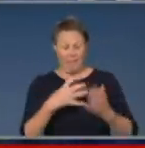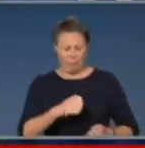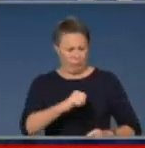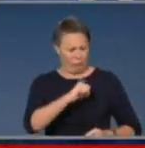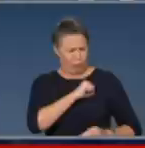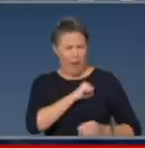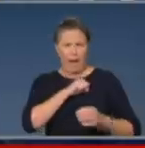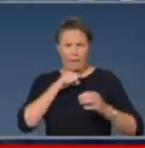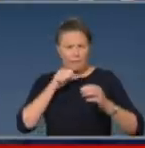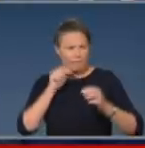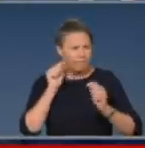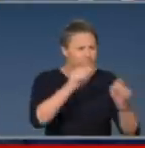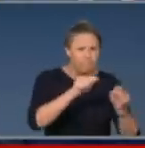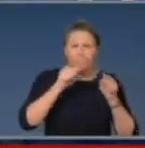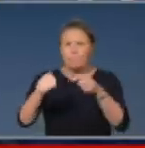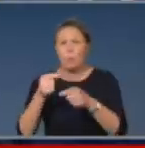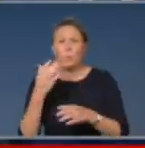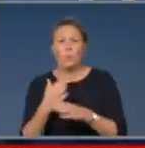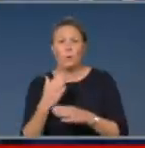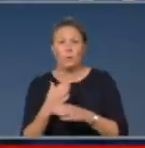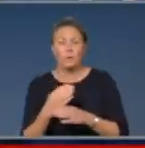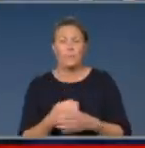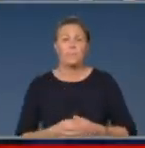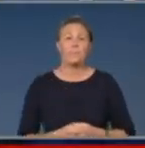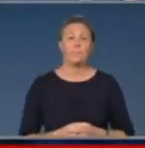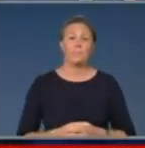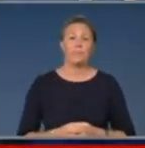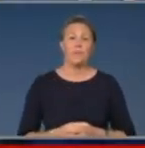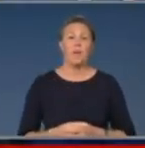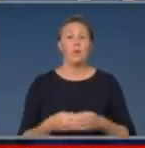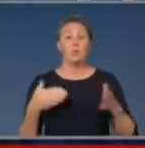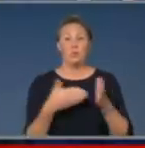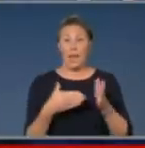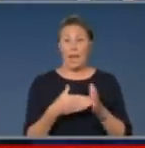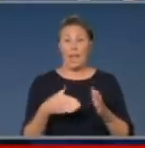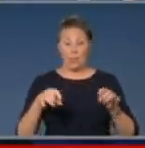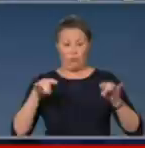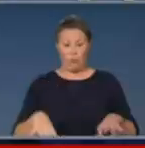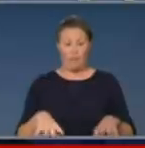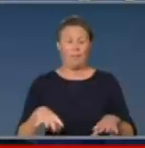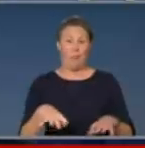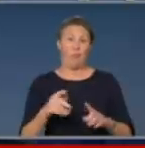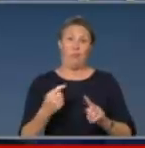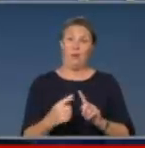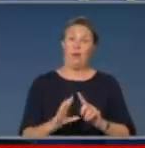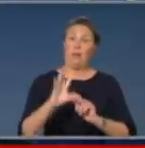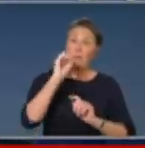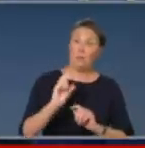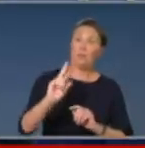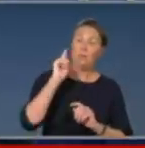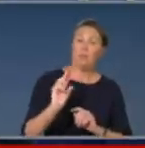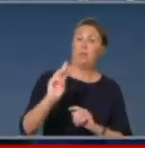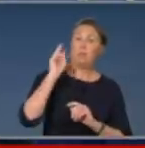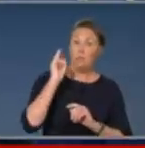day. And the National Cabinet has had to make many important decisions in recent weeks, and we're very pleased